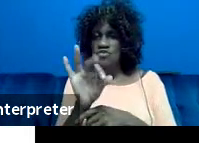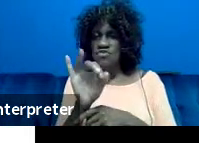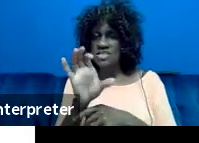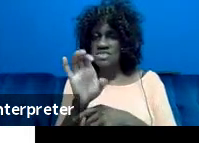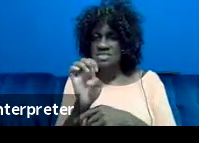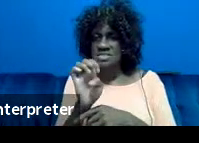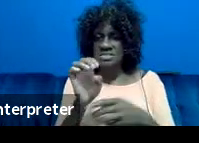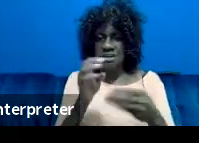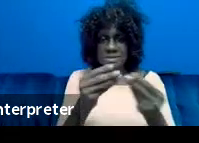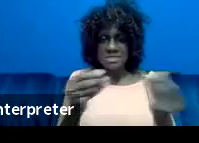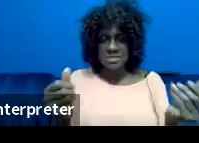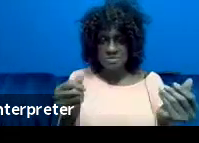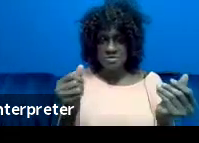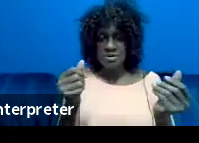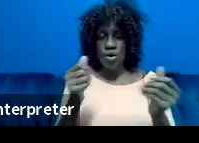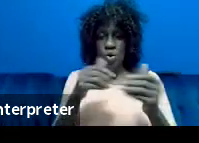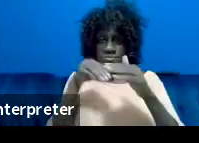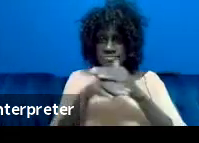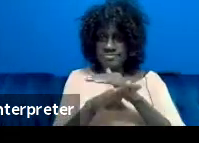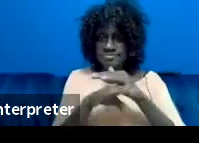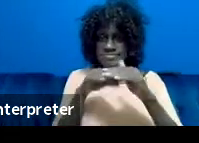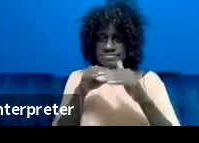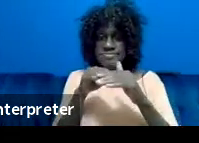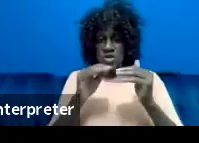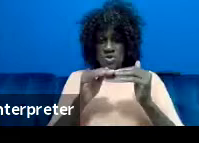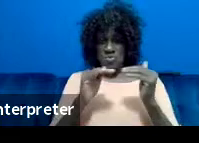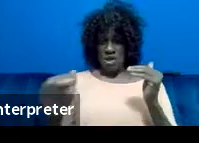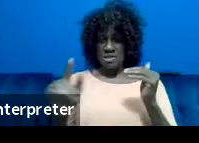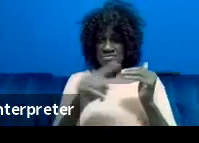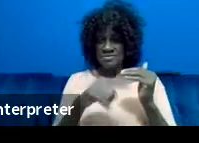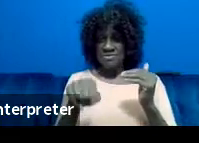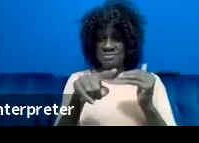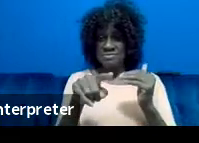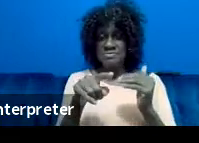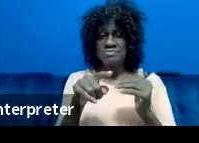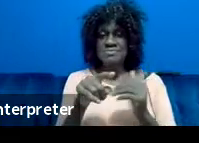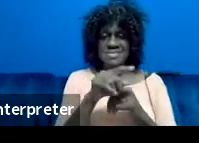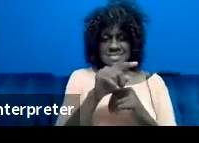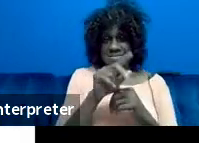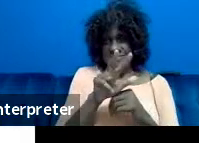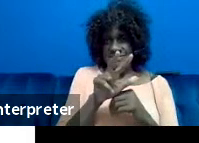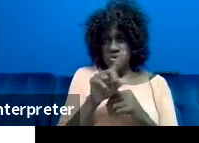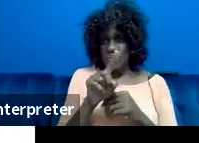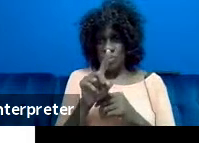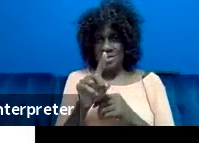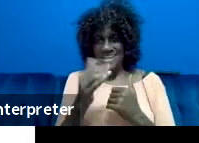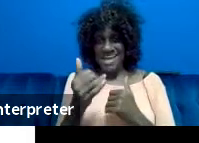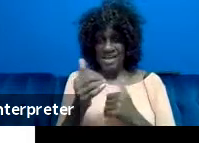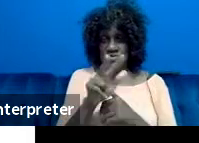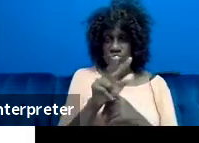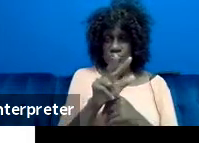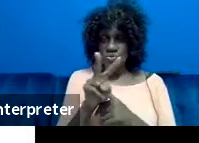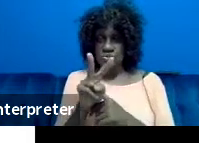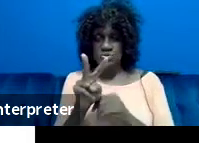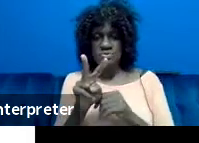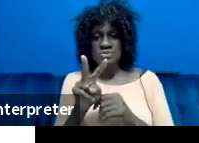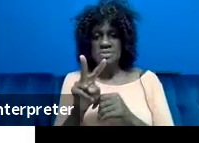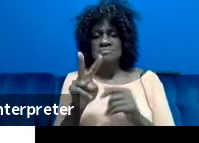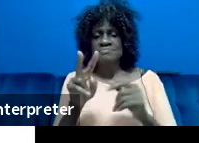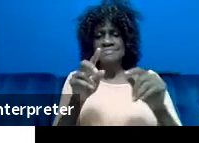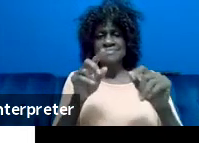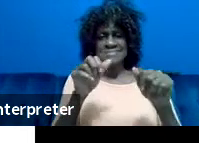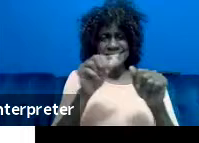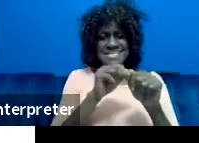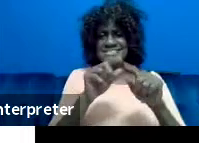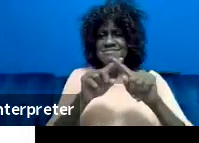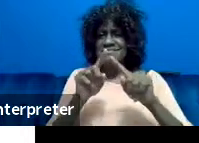throughout the play area. At ground level, the scoping provisions, slide 31, I'm moving straight into 32. It's one of each type. Okay,